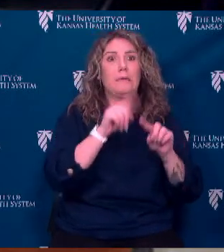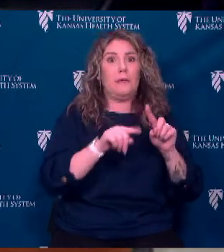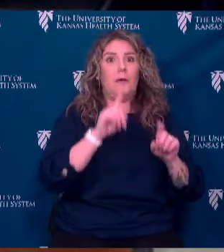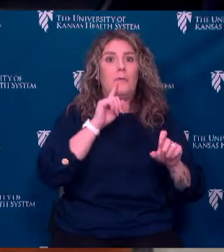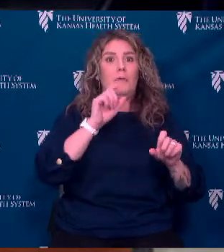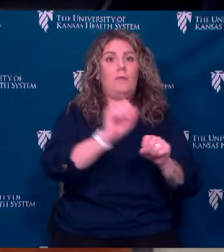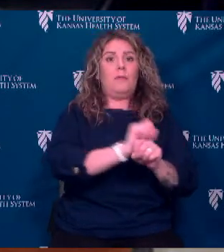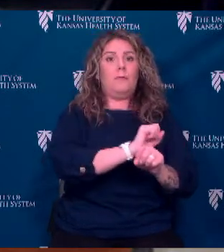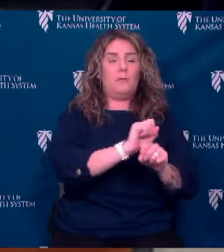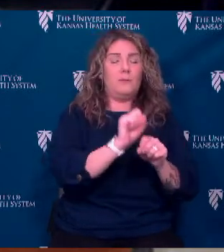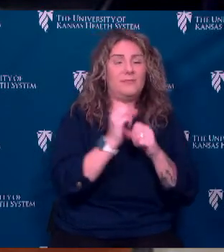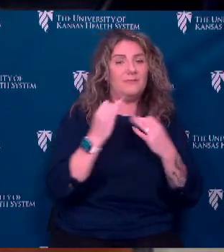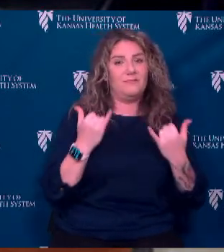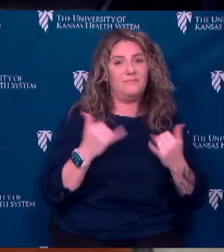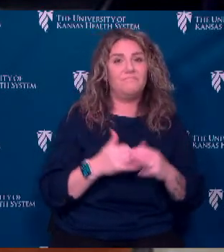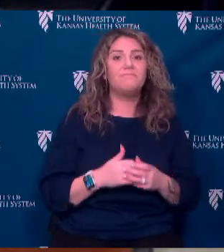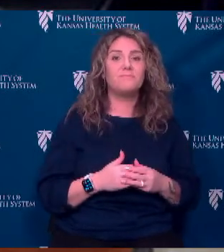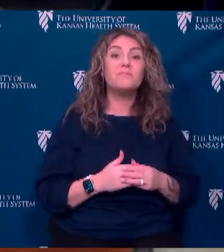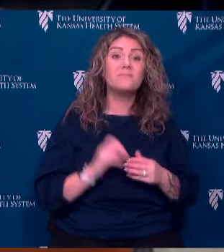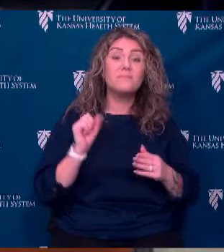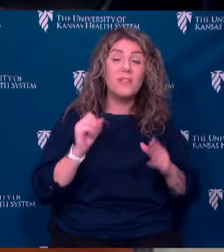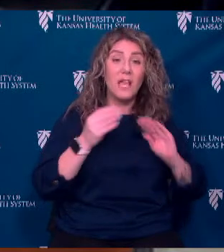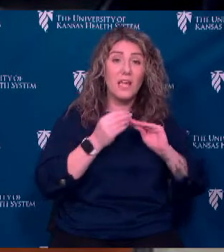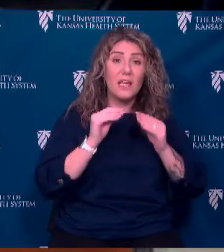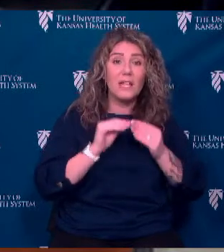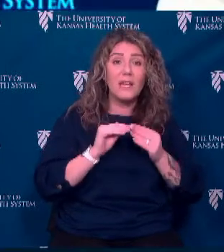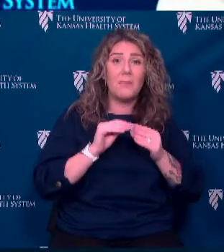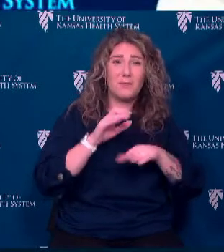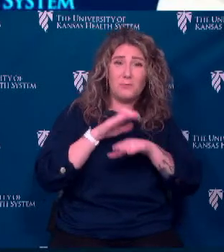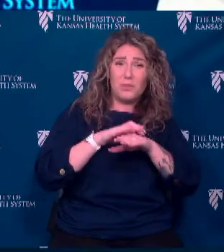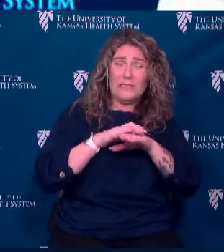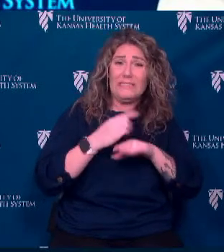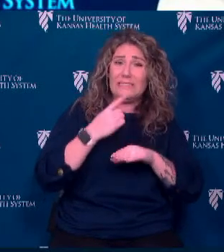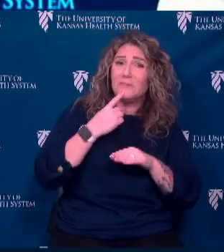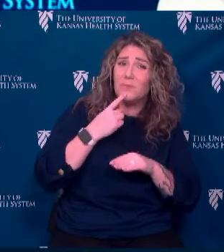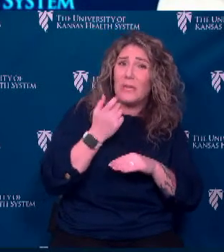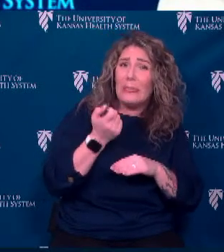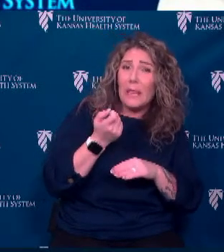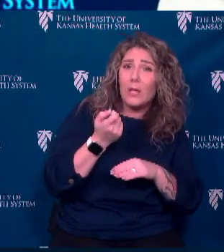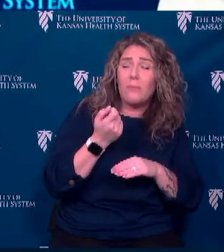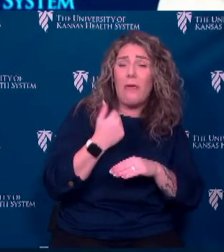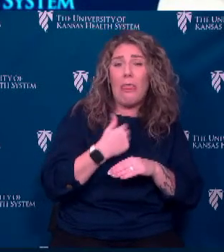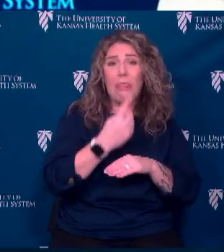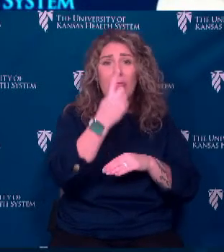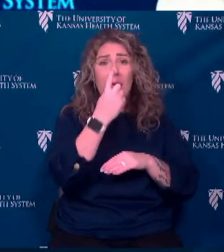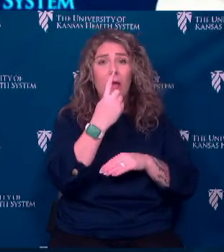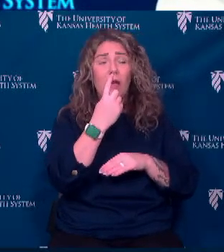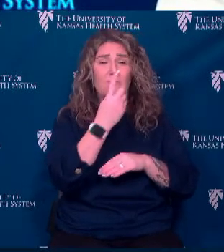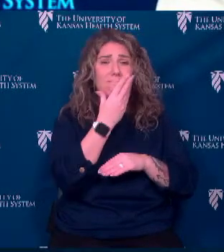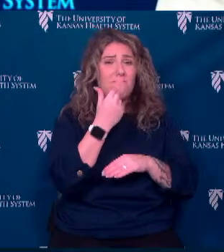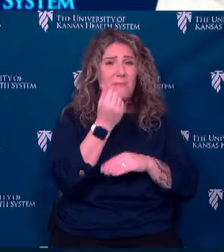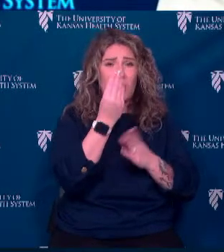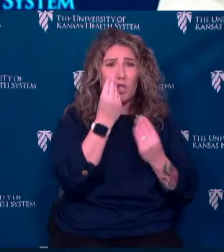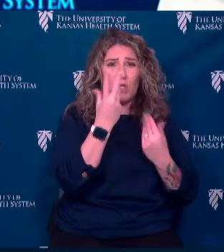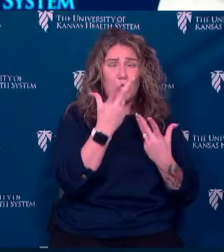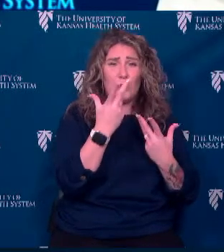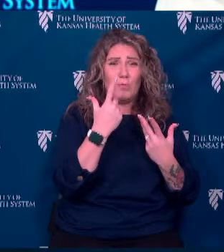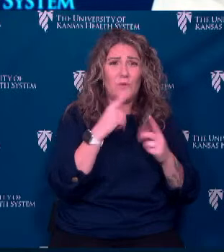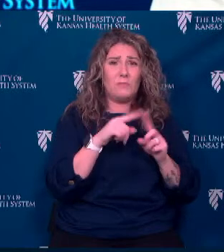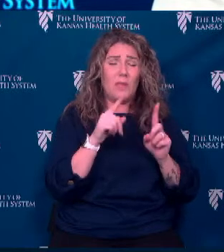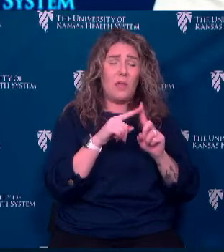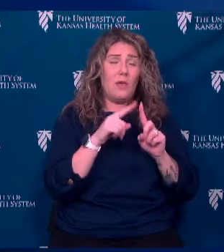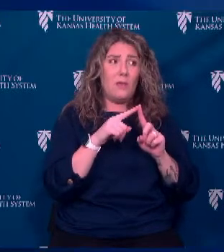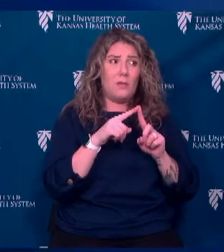any stretch. Yeah, the numbers in Britain have disappointed me a little bit because I really thought we were going in for a little better news, but as that news keeps